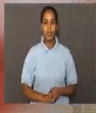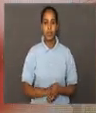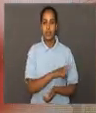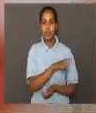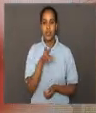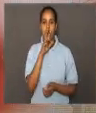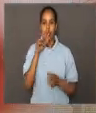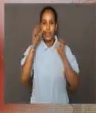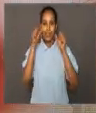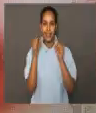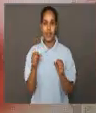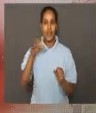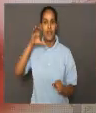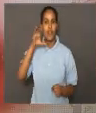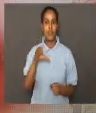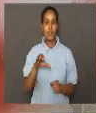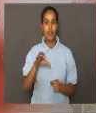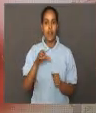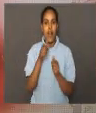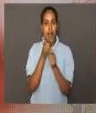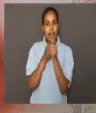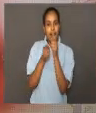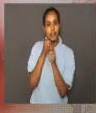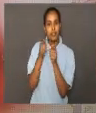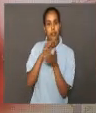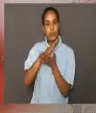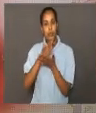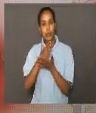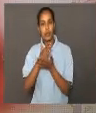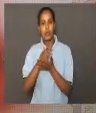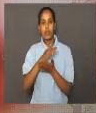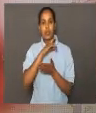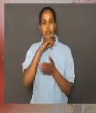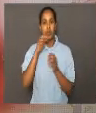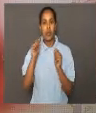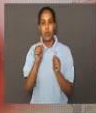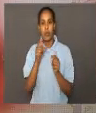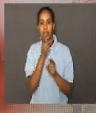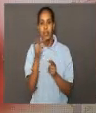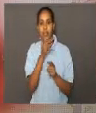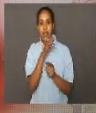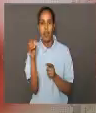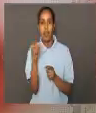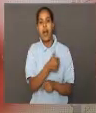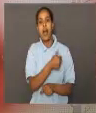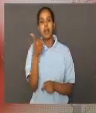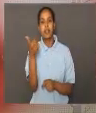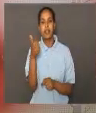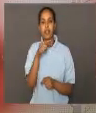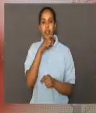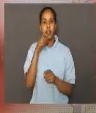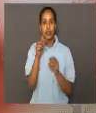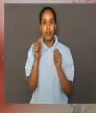There are strong forces of attraction between solute particles and other